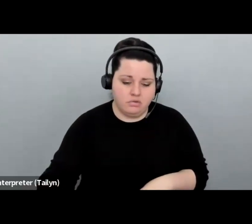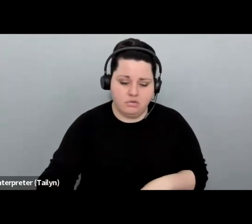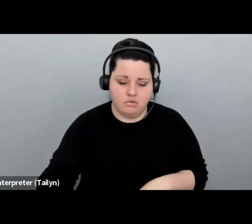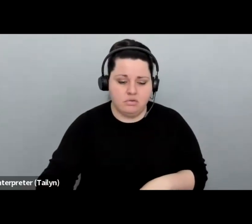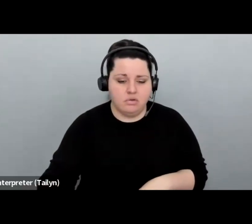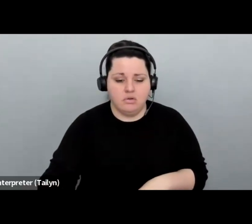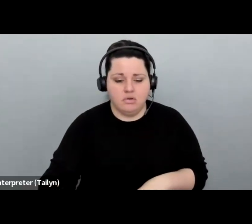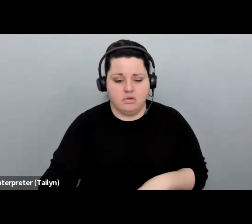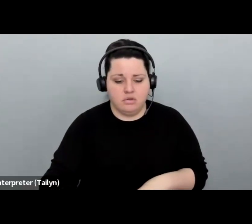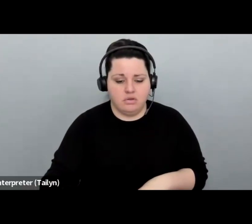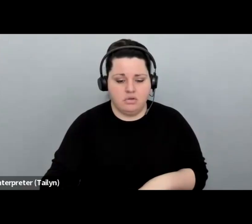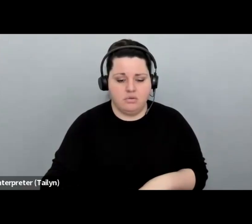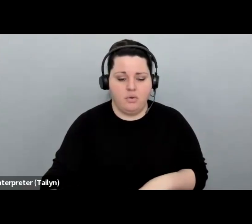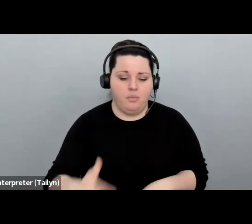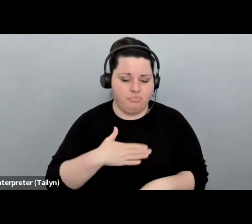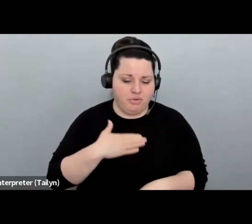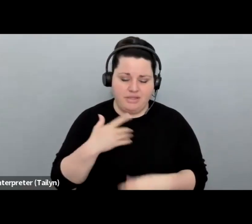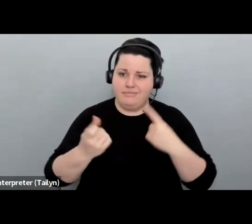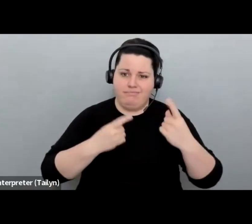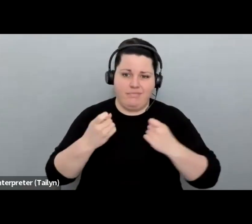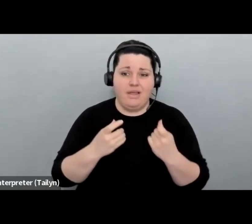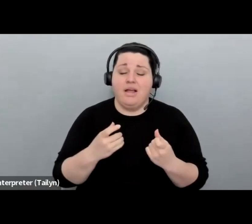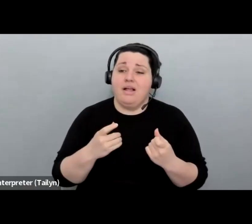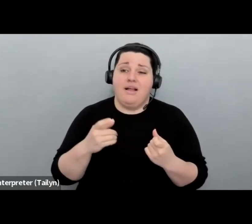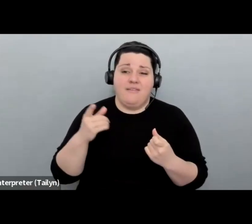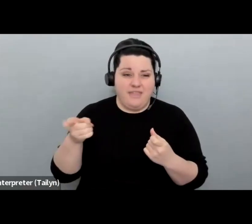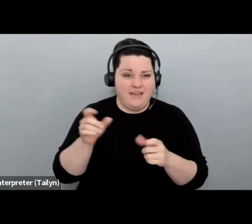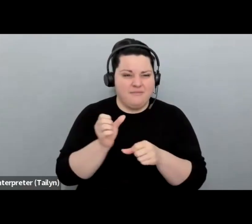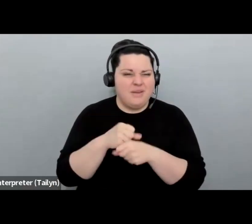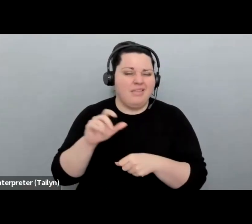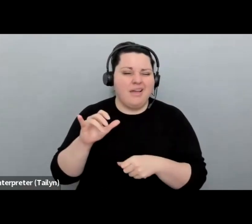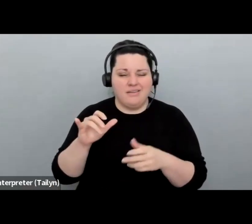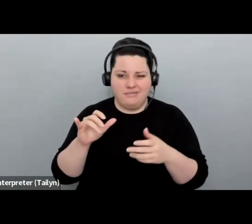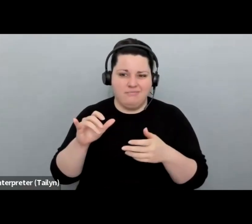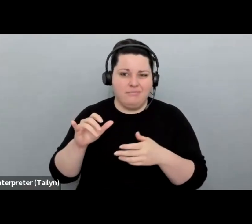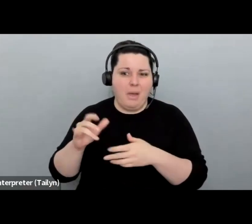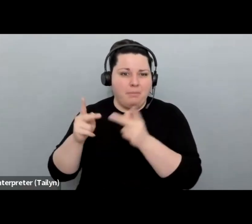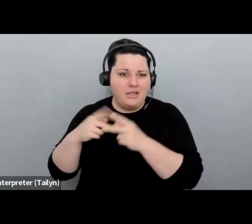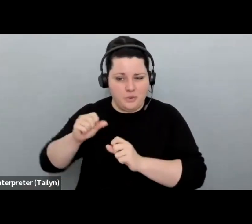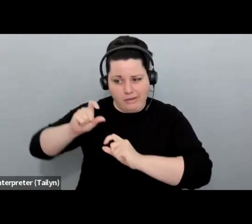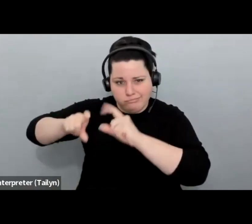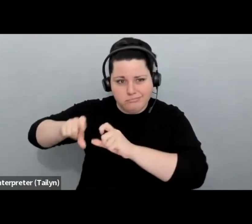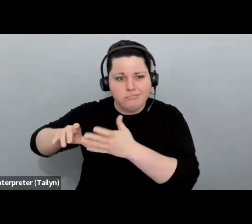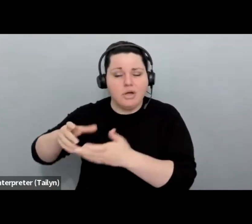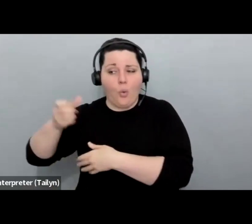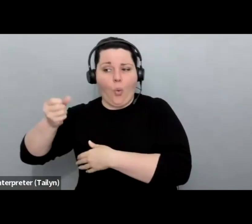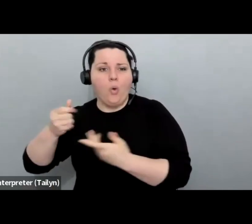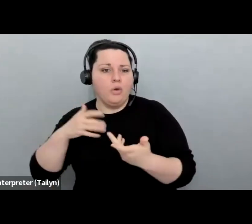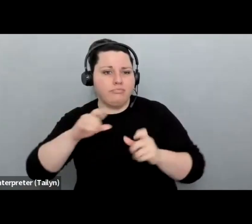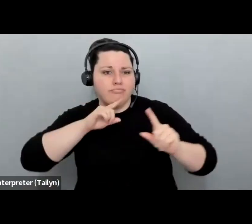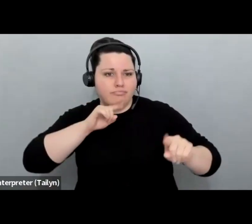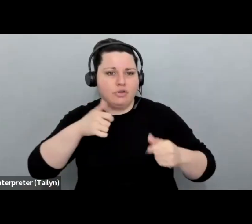them. And Kim and Kinsey have created a parking lot of sorts, and the hope is that those questions might be able to be answered over the